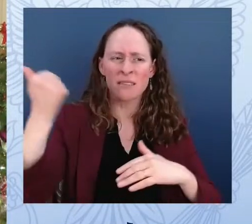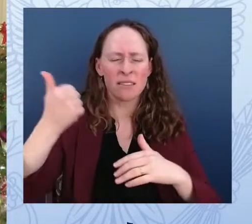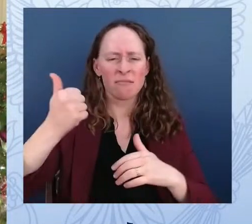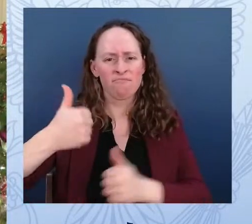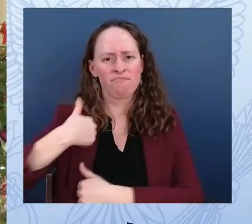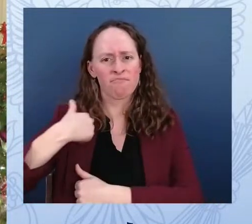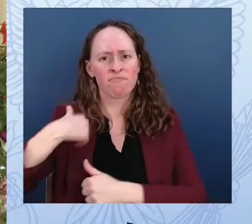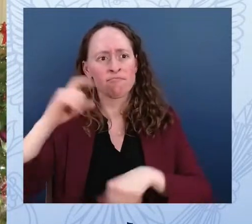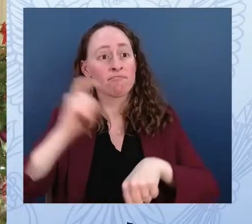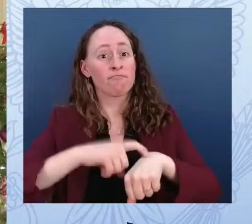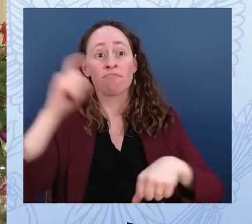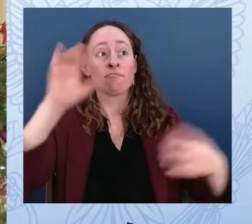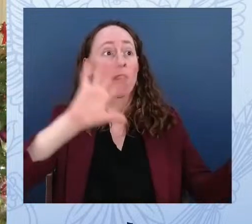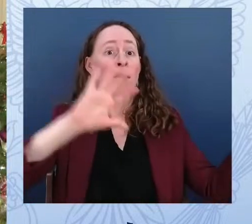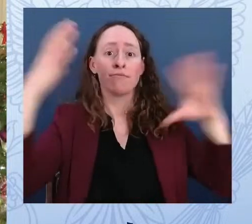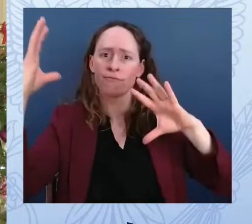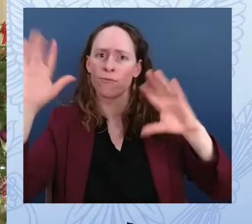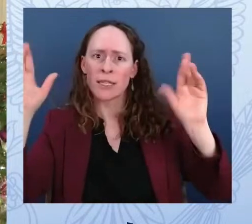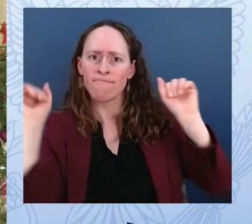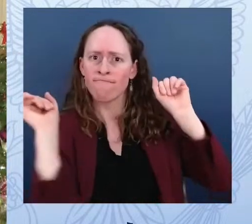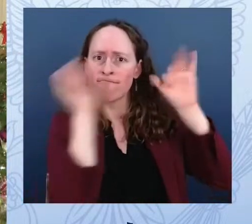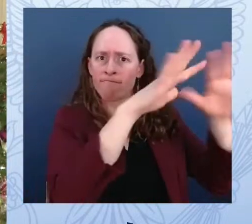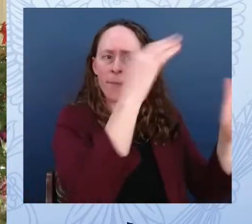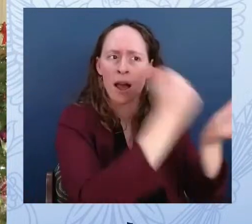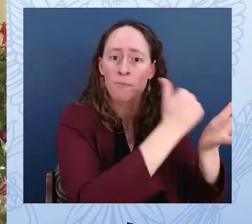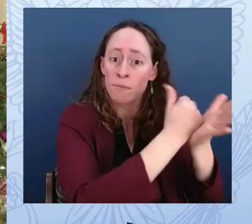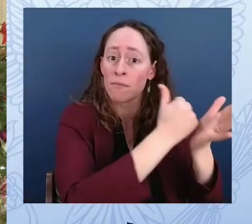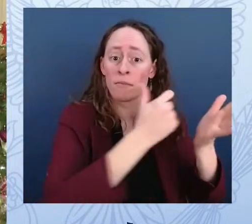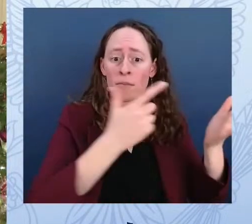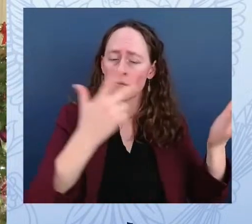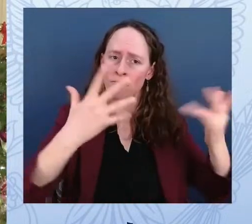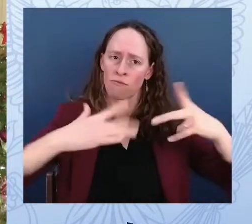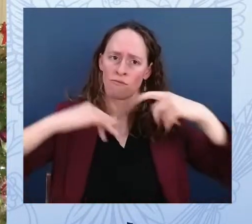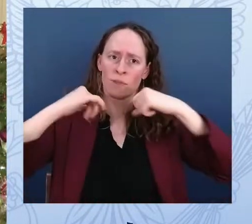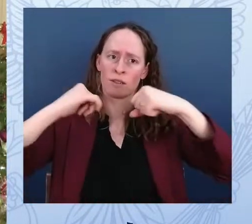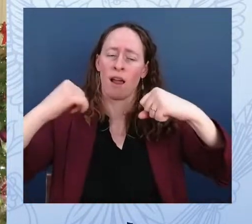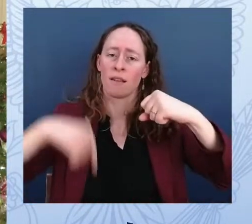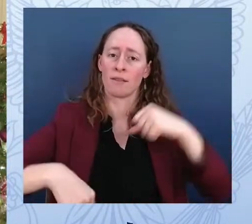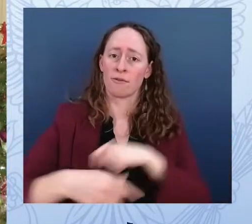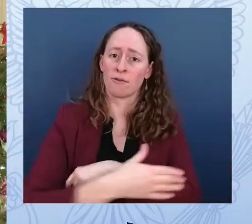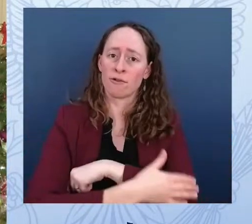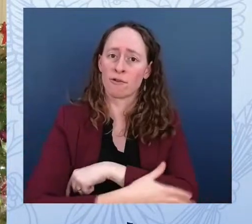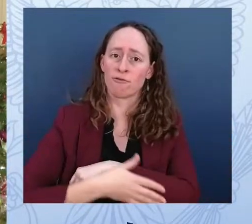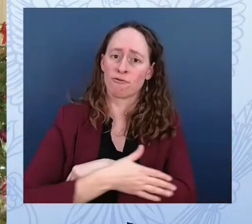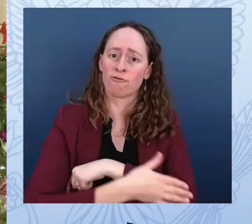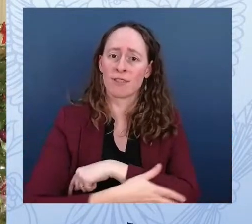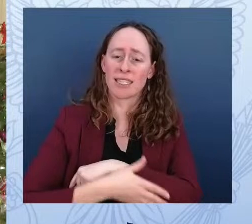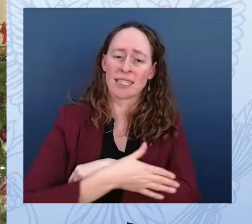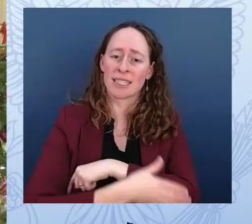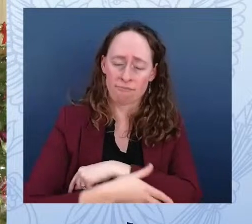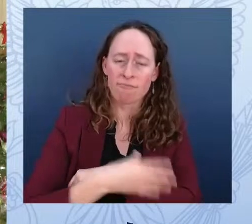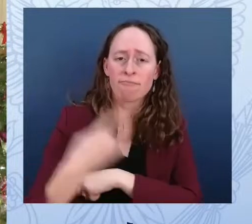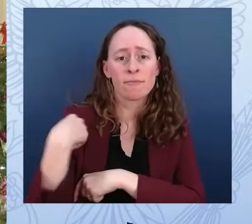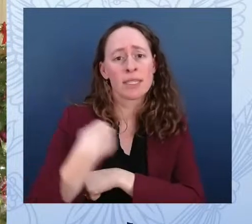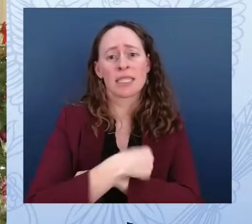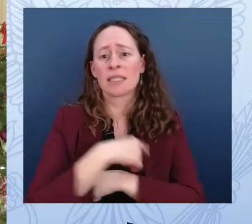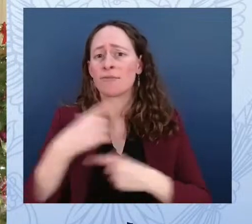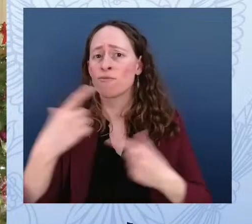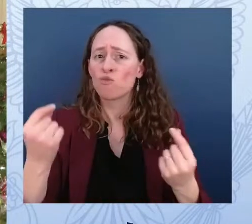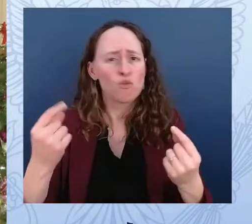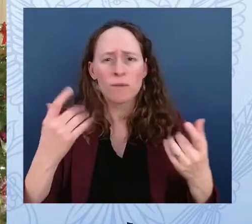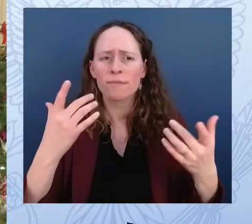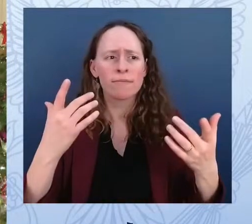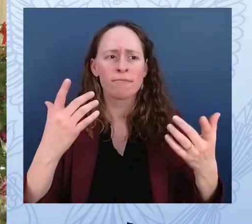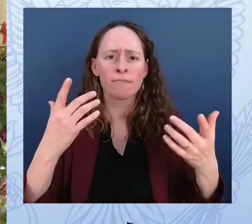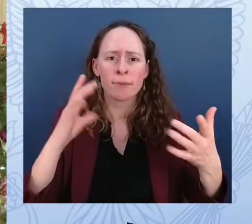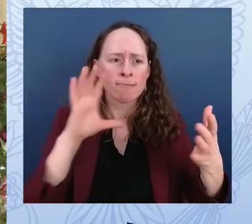homeland. And we also build partnerships, local and global, all the way from our local communities within our states, and then